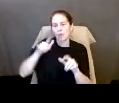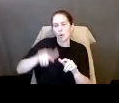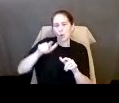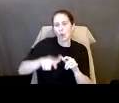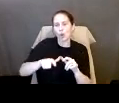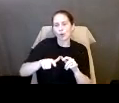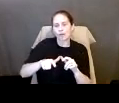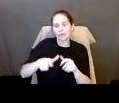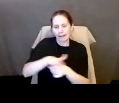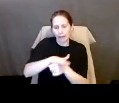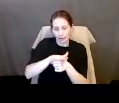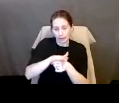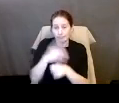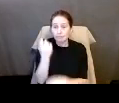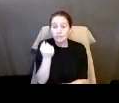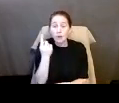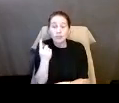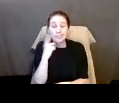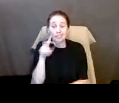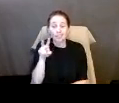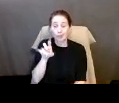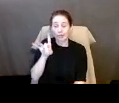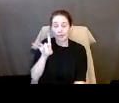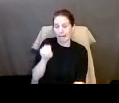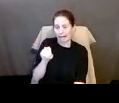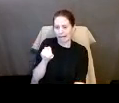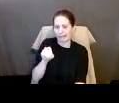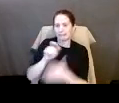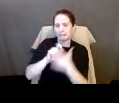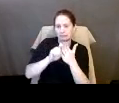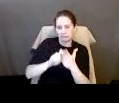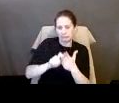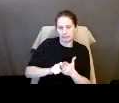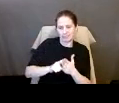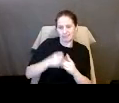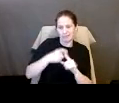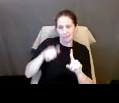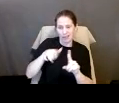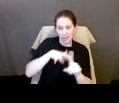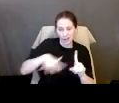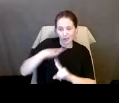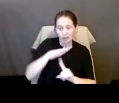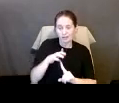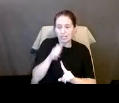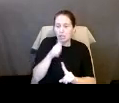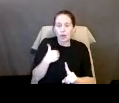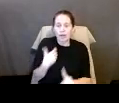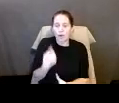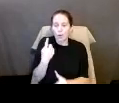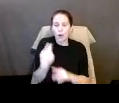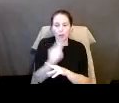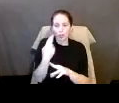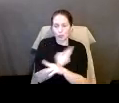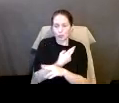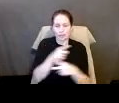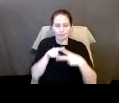fortresses. Now, interestingly, in our 280 some inscriptions from Wadi el-Hudi, we don't have one use of either